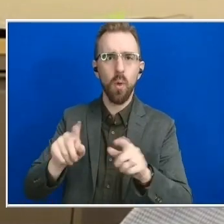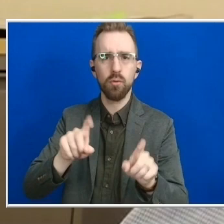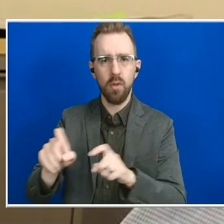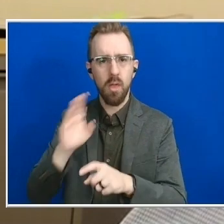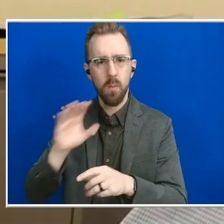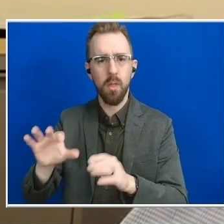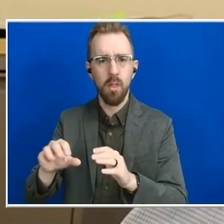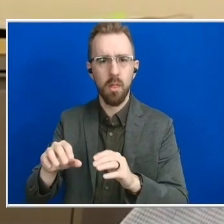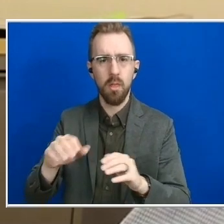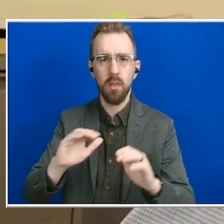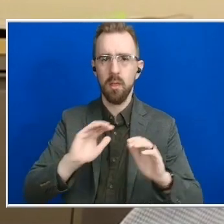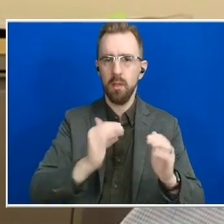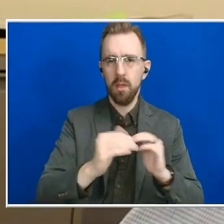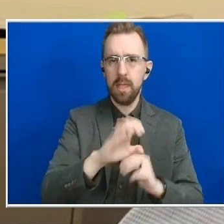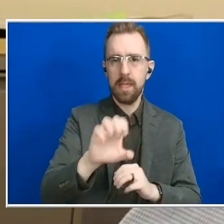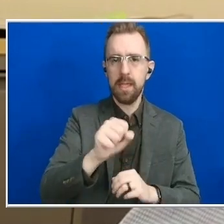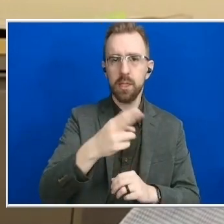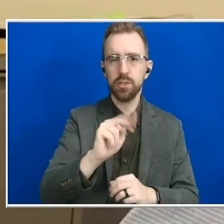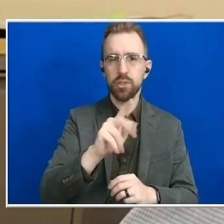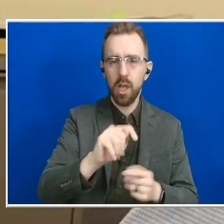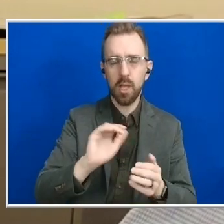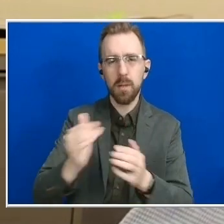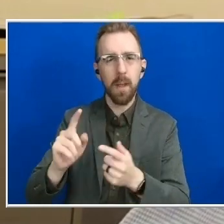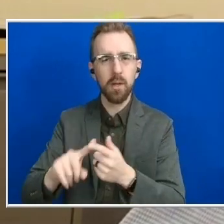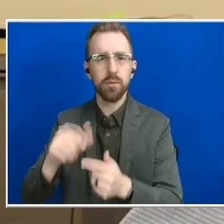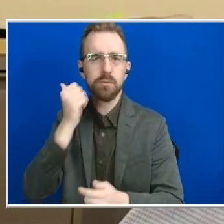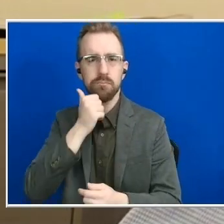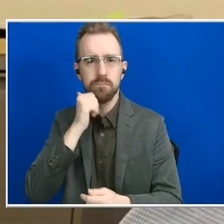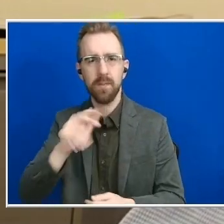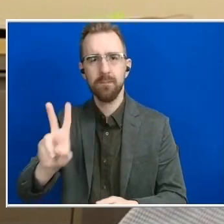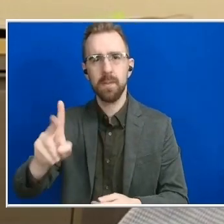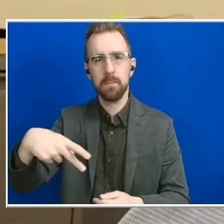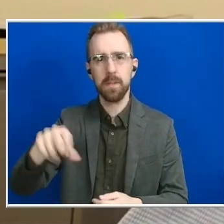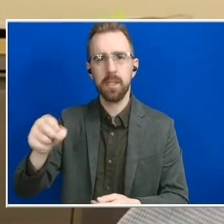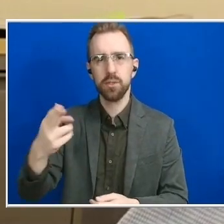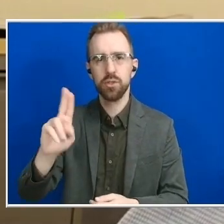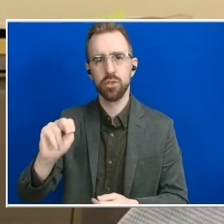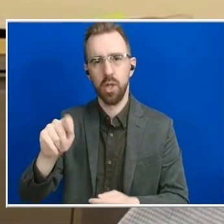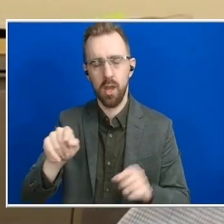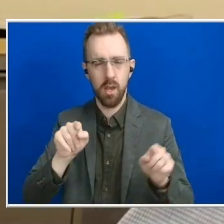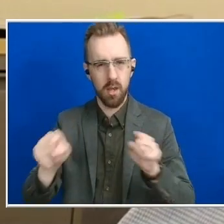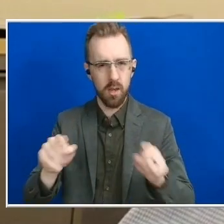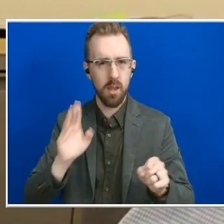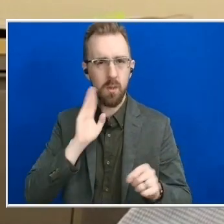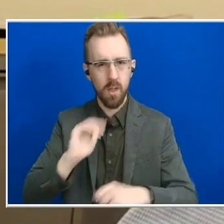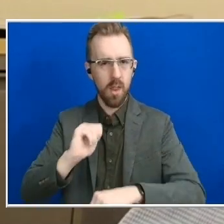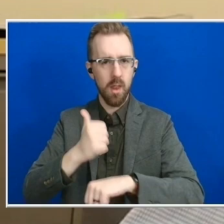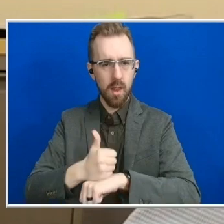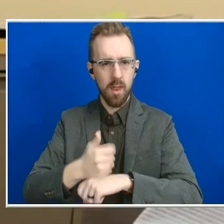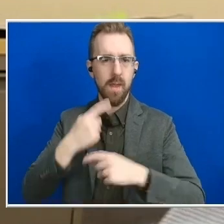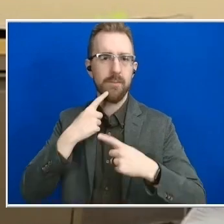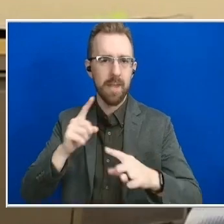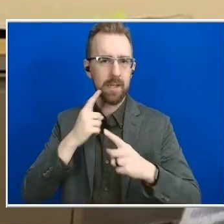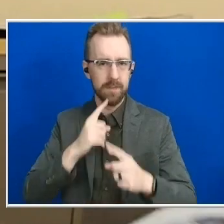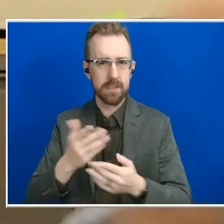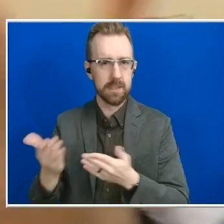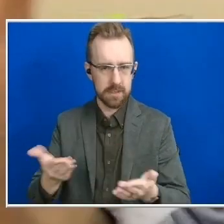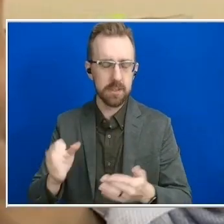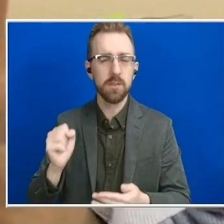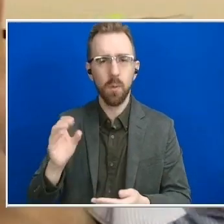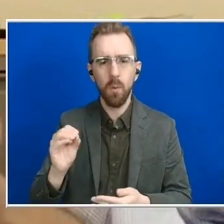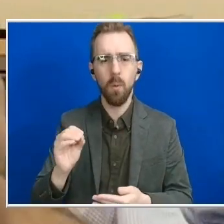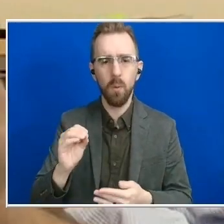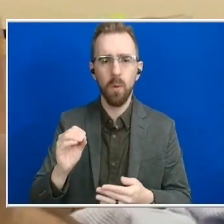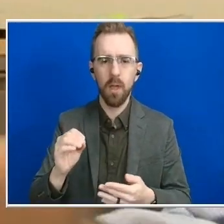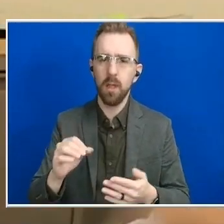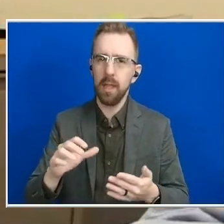against traditional VP shunt. And this trial is meant to establish its effectiveness. So it takes about